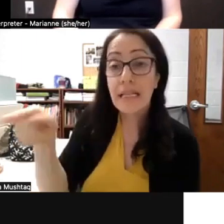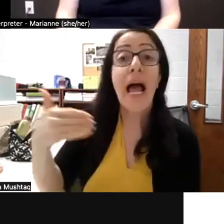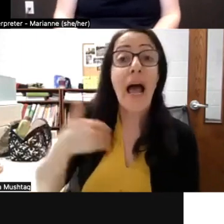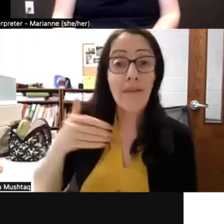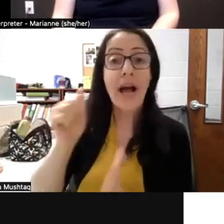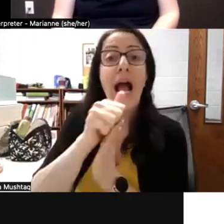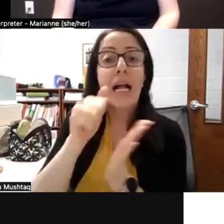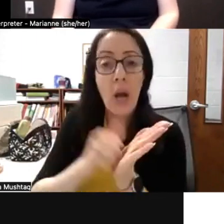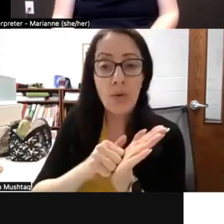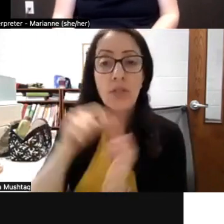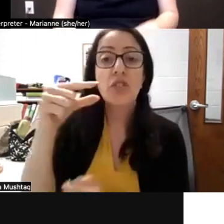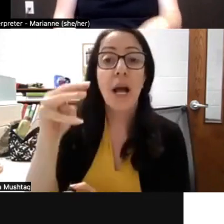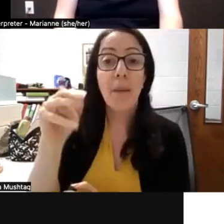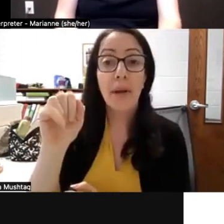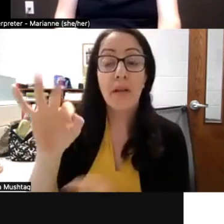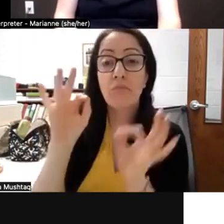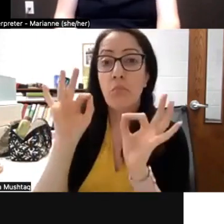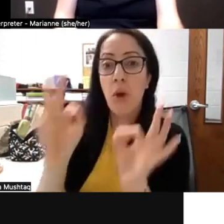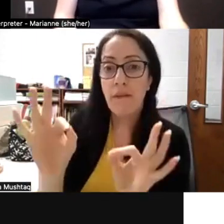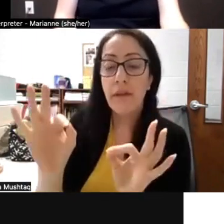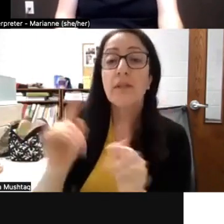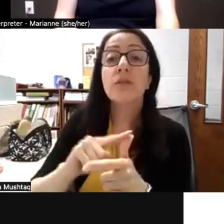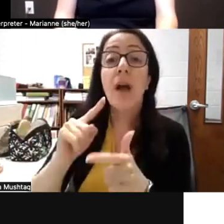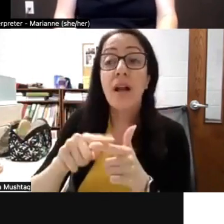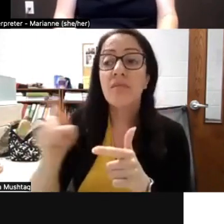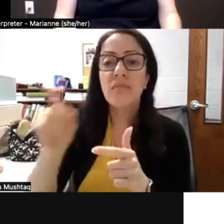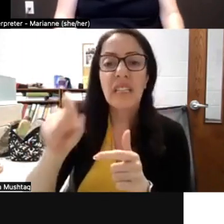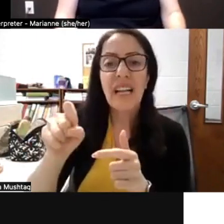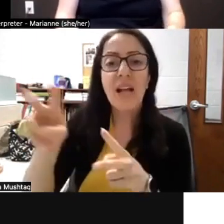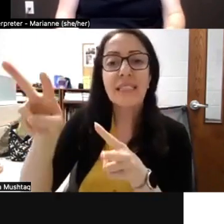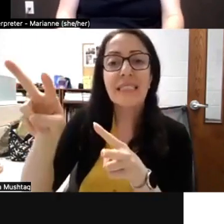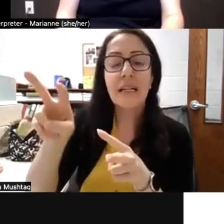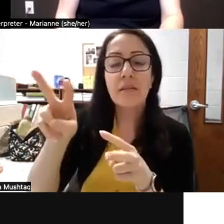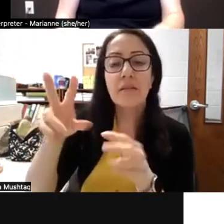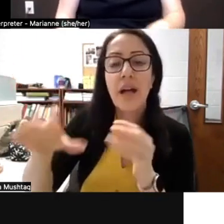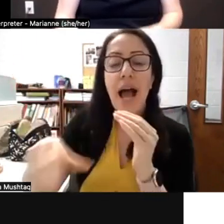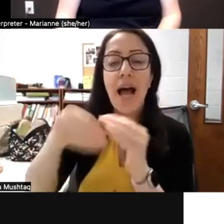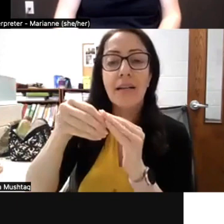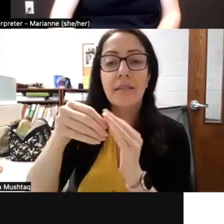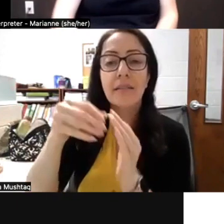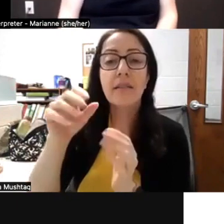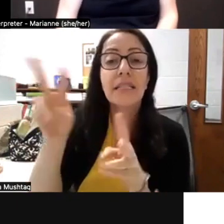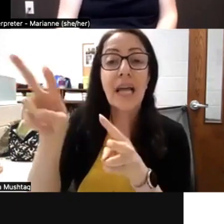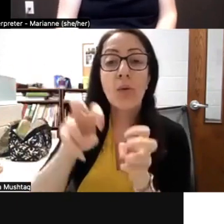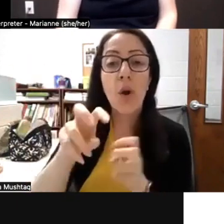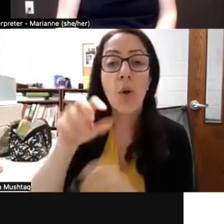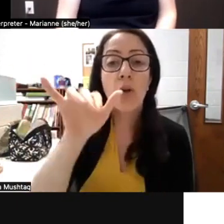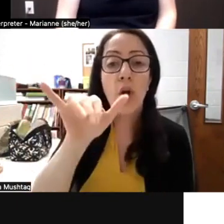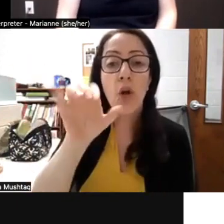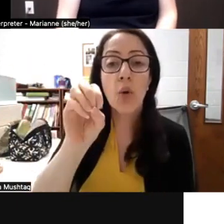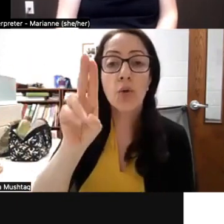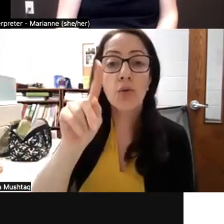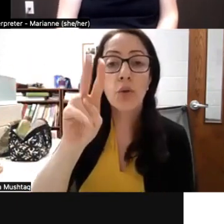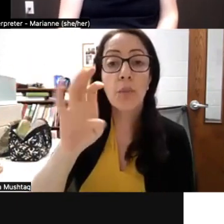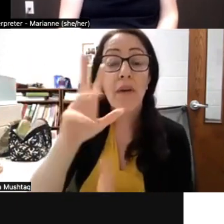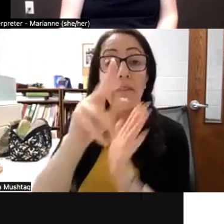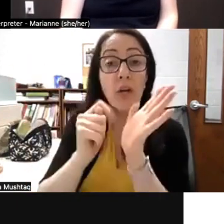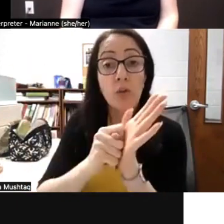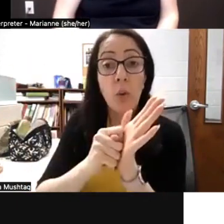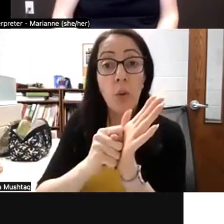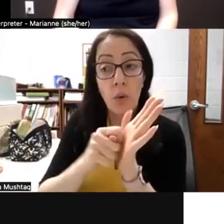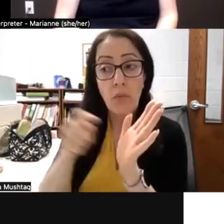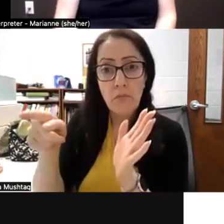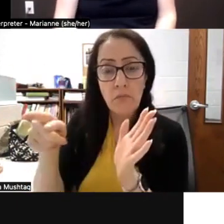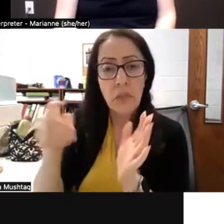The learners I work with use Gmail, so they have Google accounts already. so